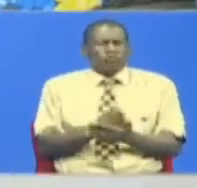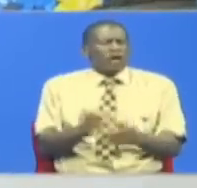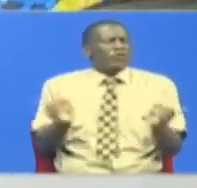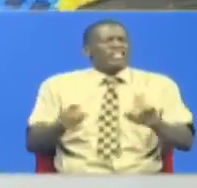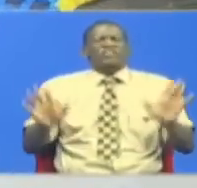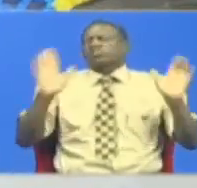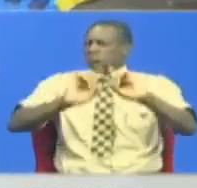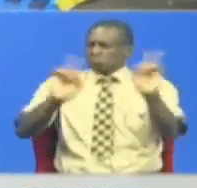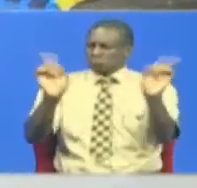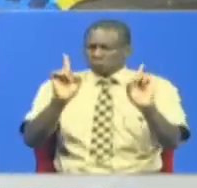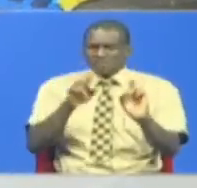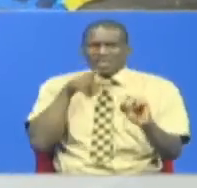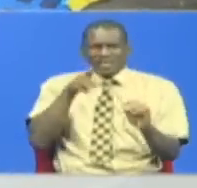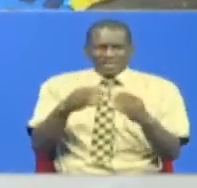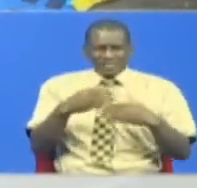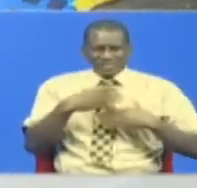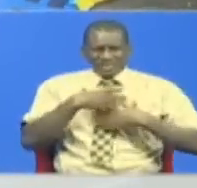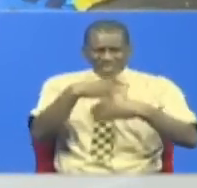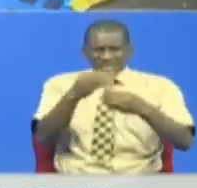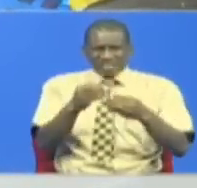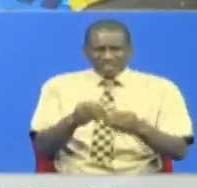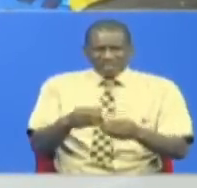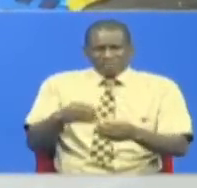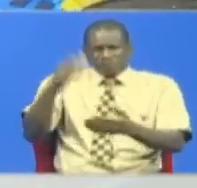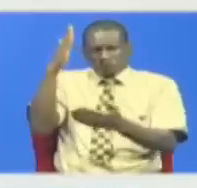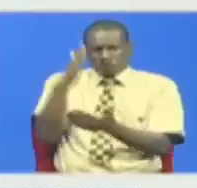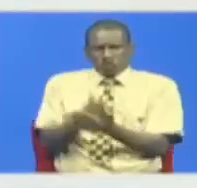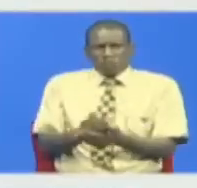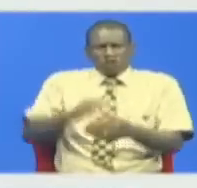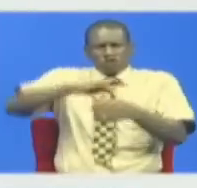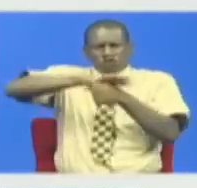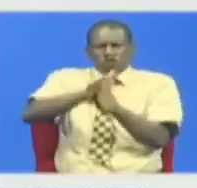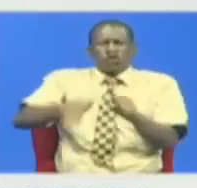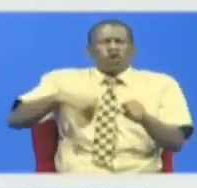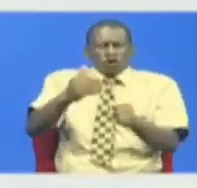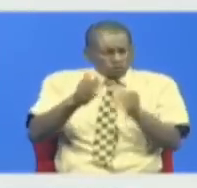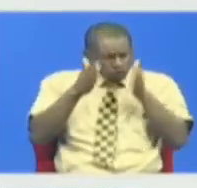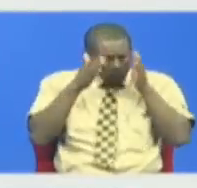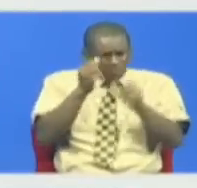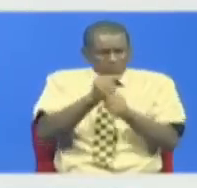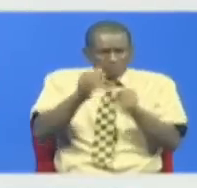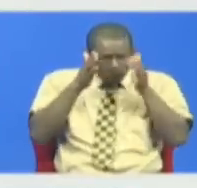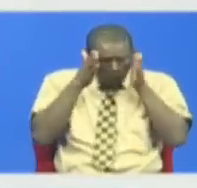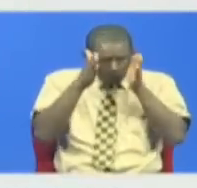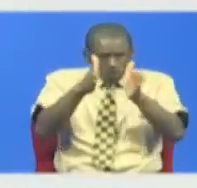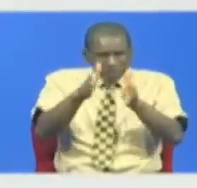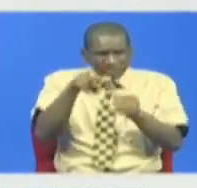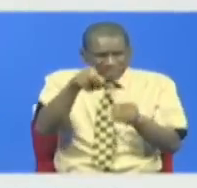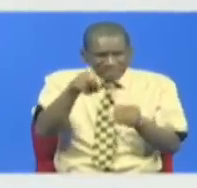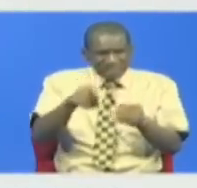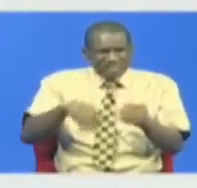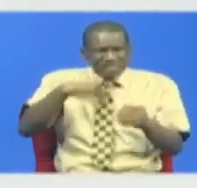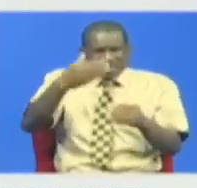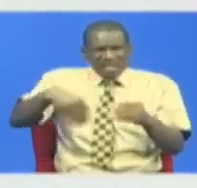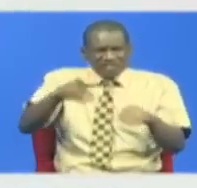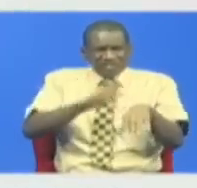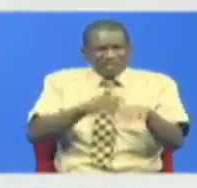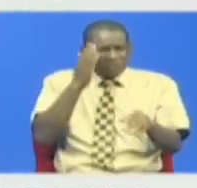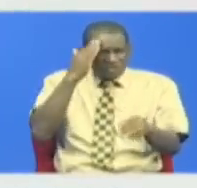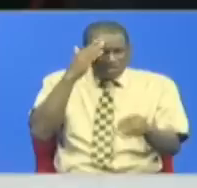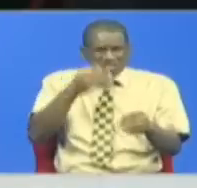His ambitions have had to be shelved. The pandemic always throws him a curveball every time he thinks he has time